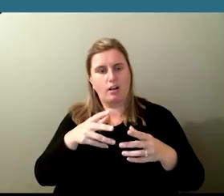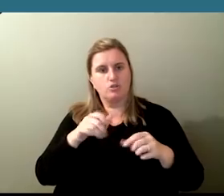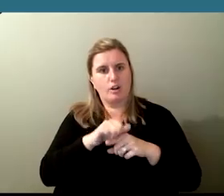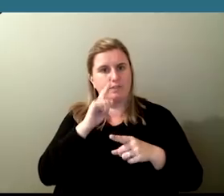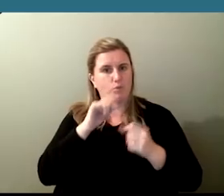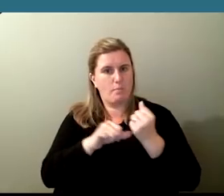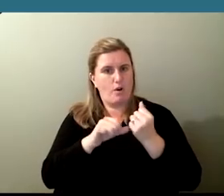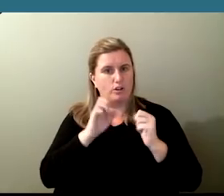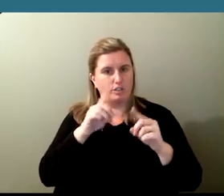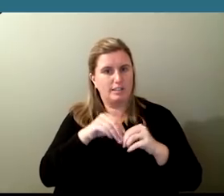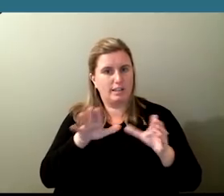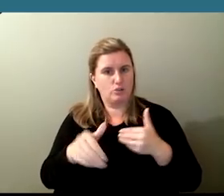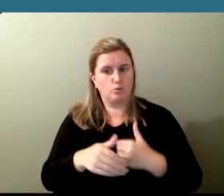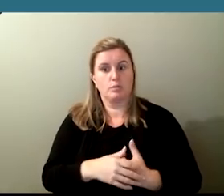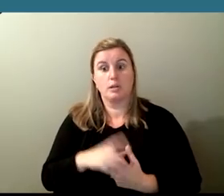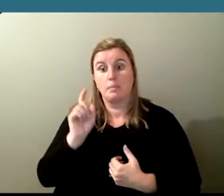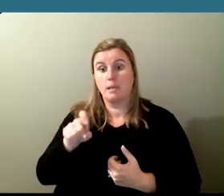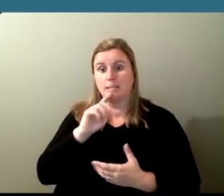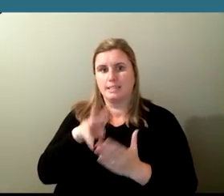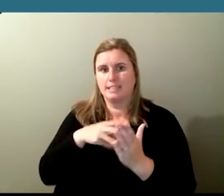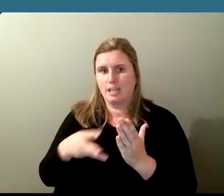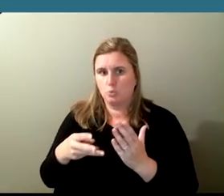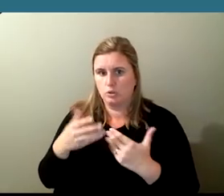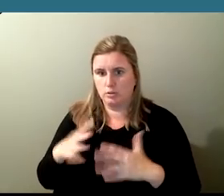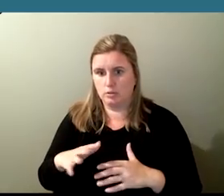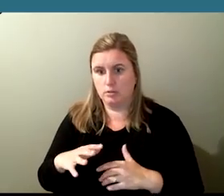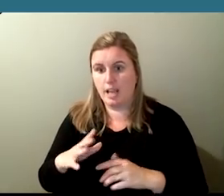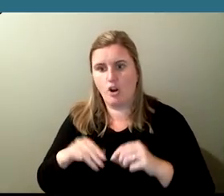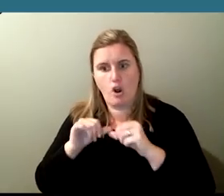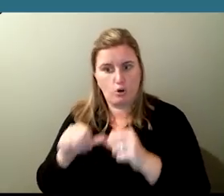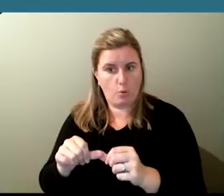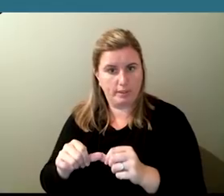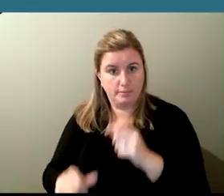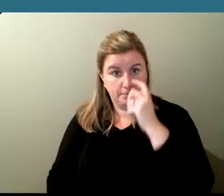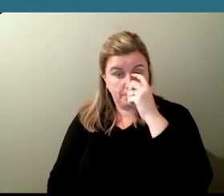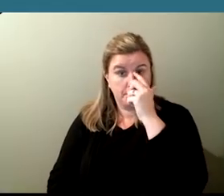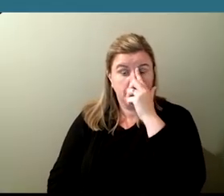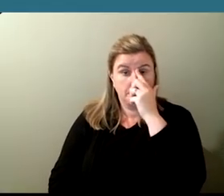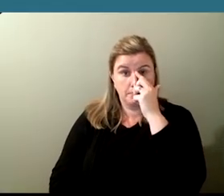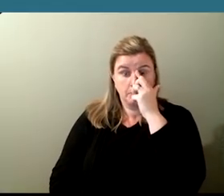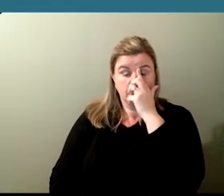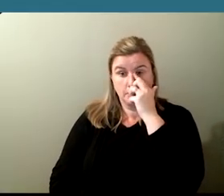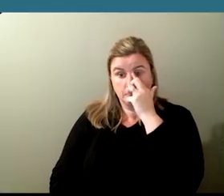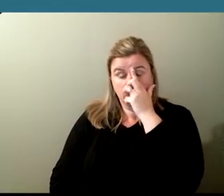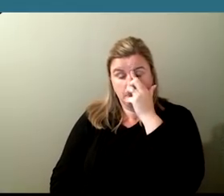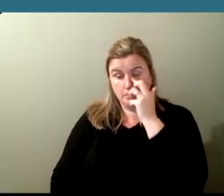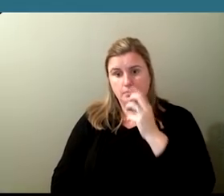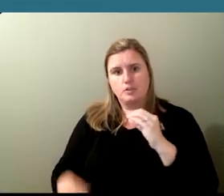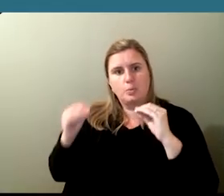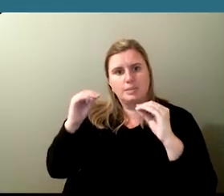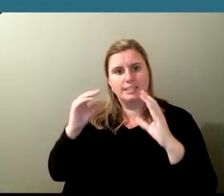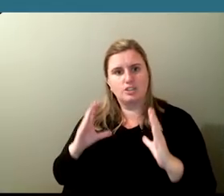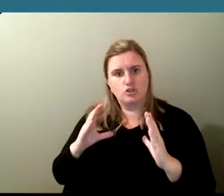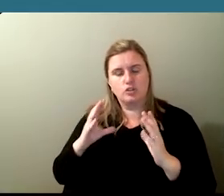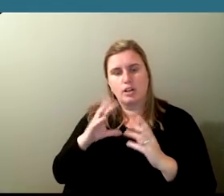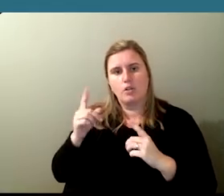classrooms. It must be scheduled, you know, and make it ongoing. So so teachers and